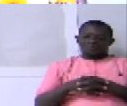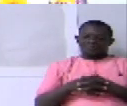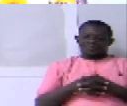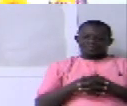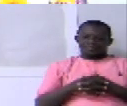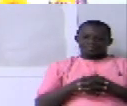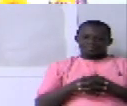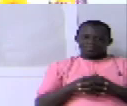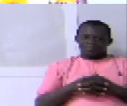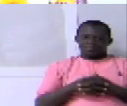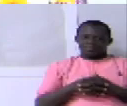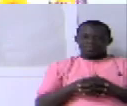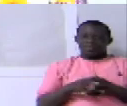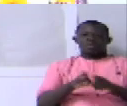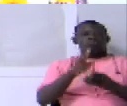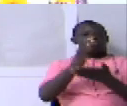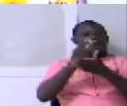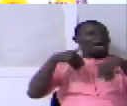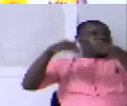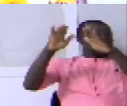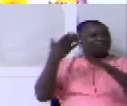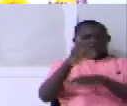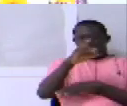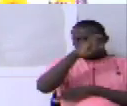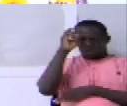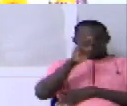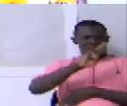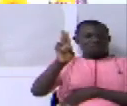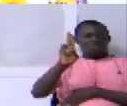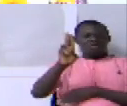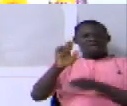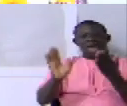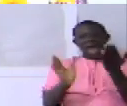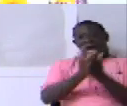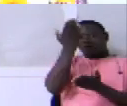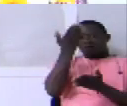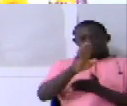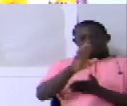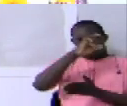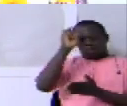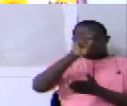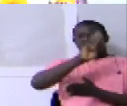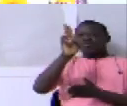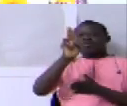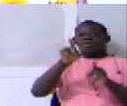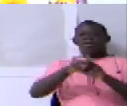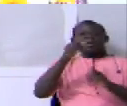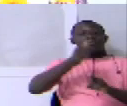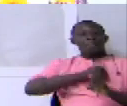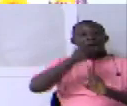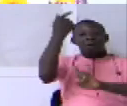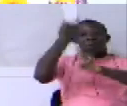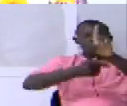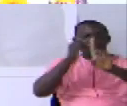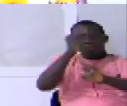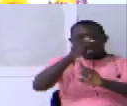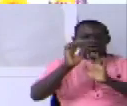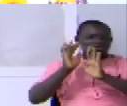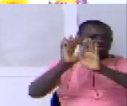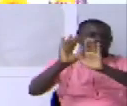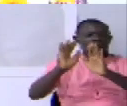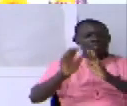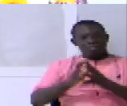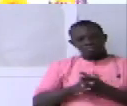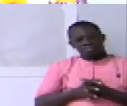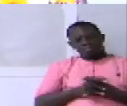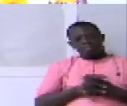service. I am not dismissed. I am not discharged. My My salaries is totally stopped. Yen na jo londi la